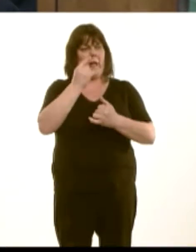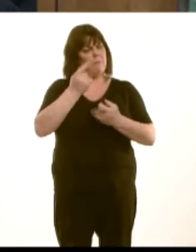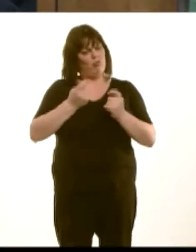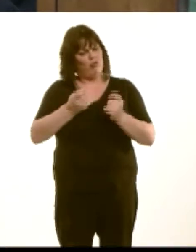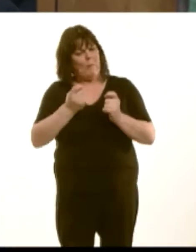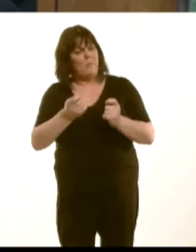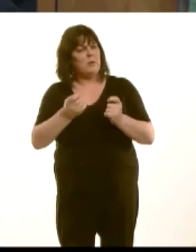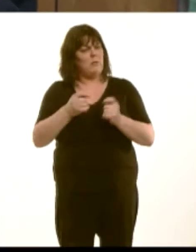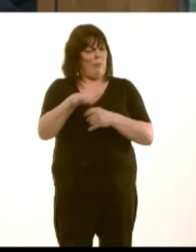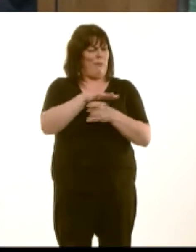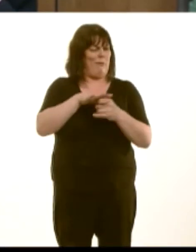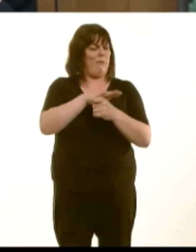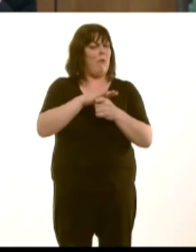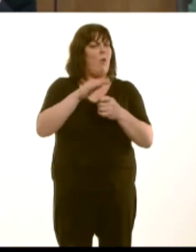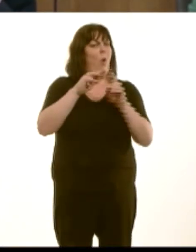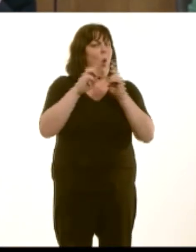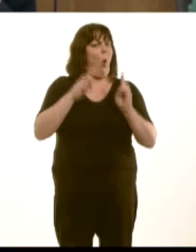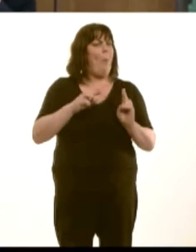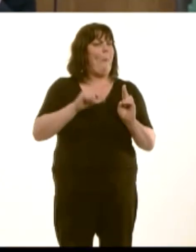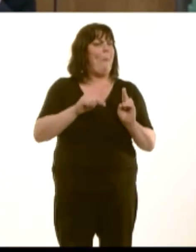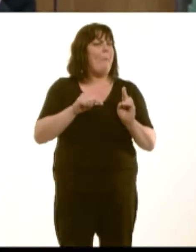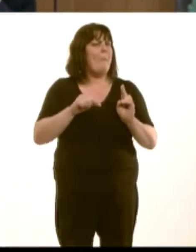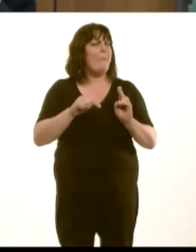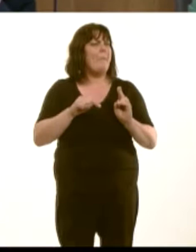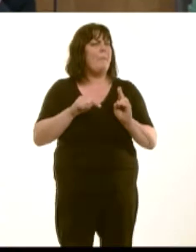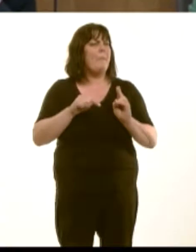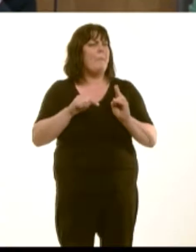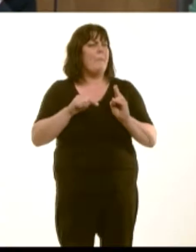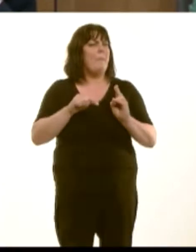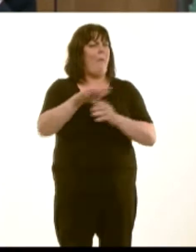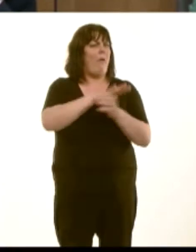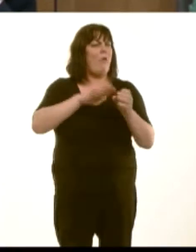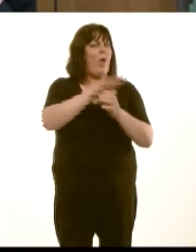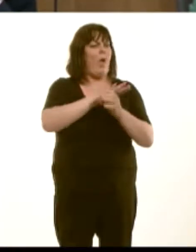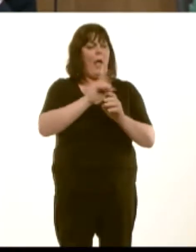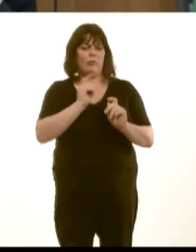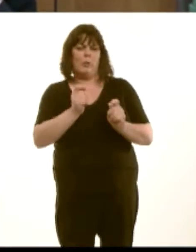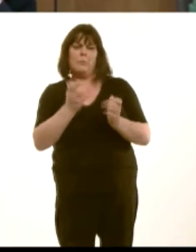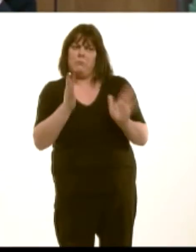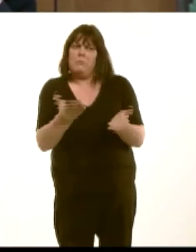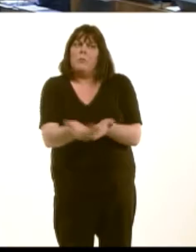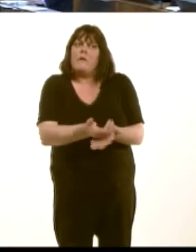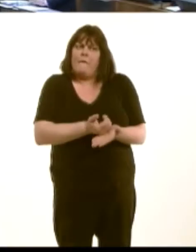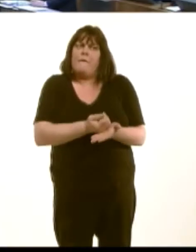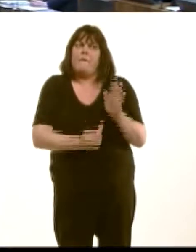homes as possible, and we must also ensure that that treatment is safe, and we must ensure